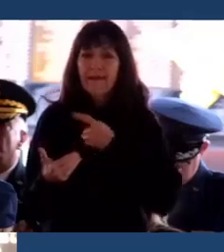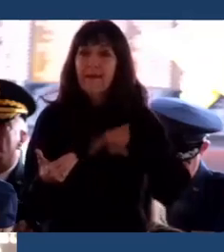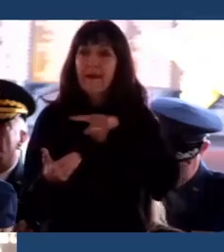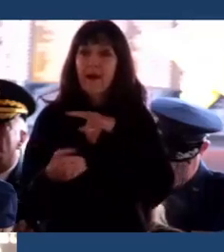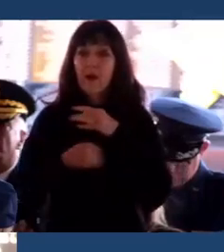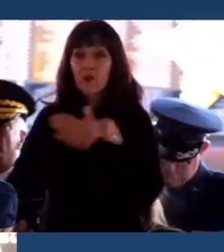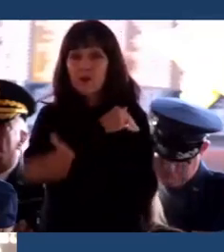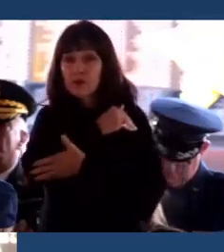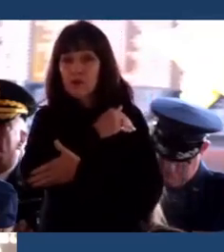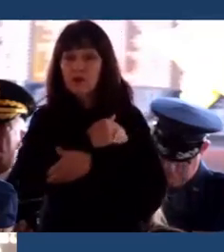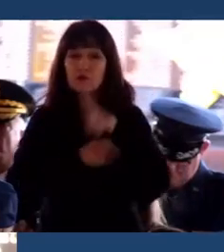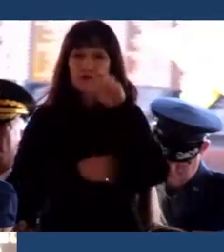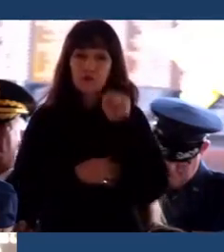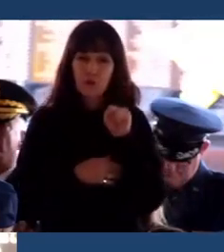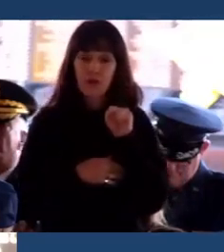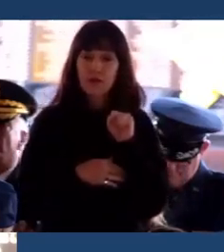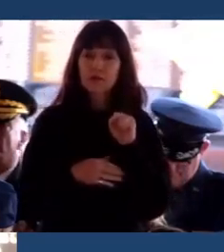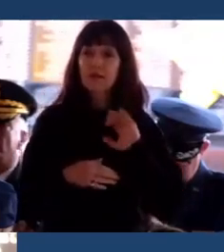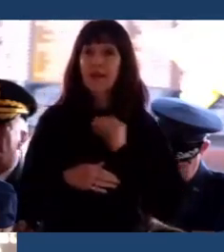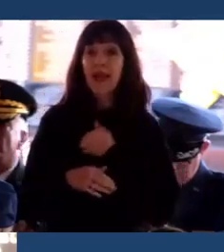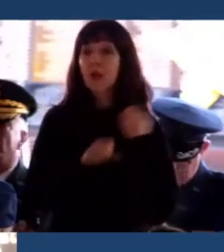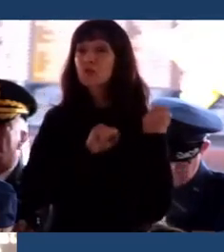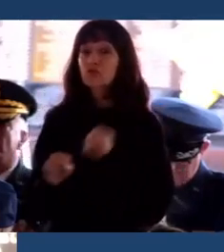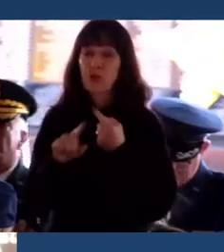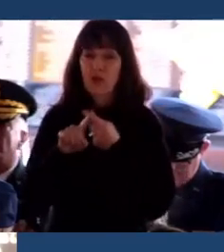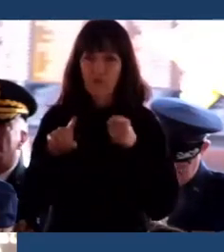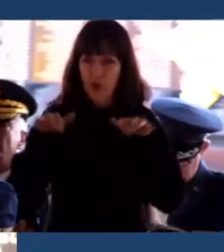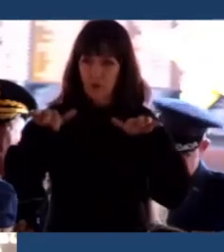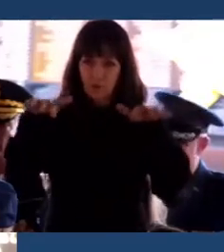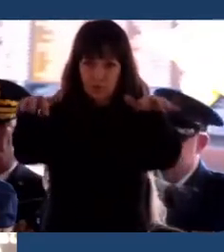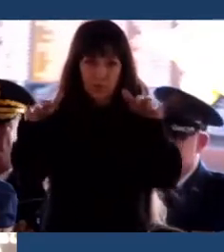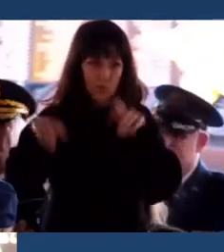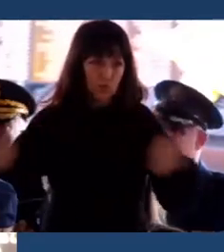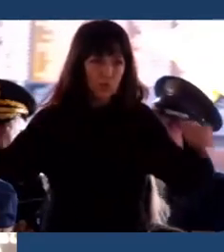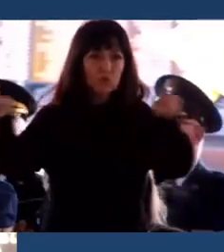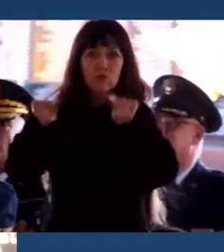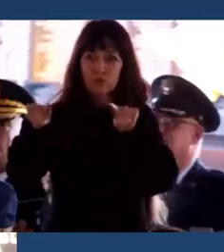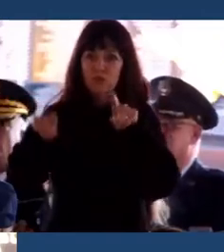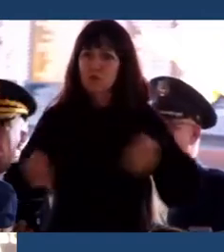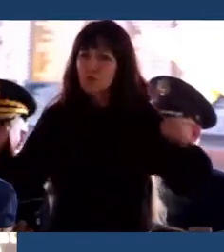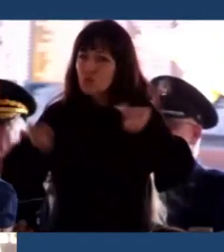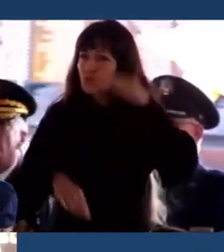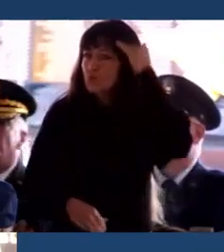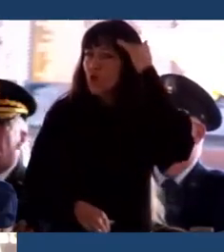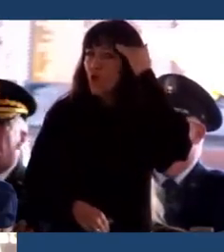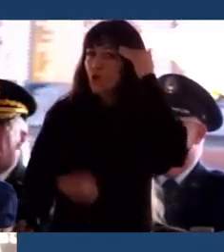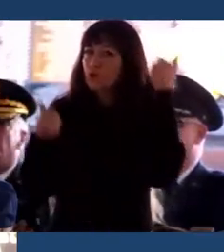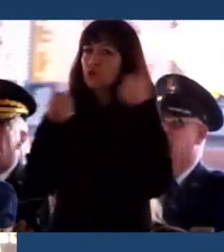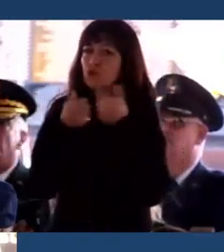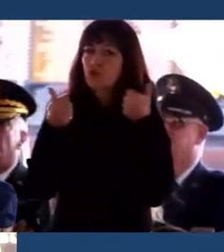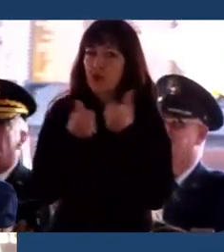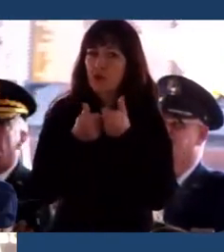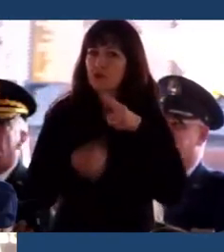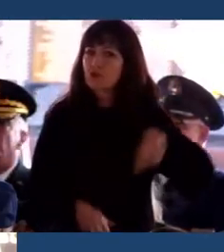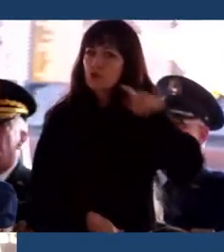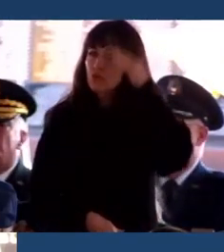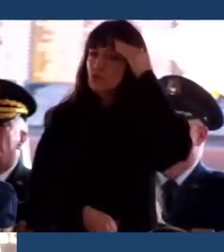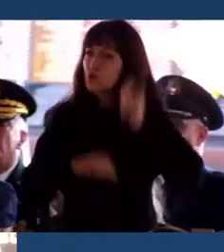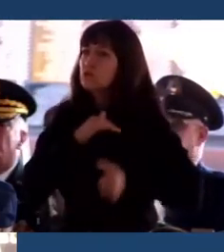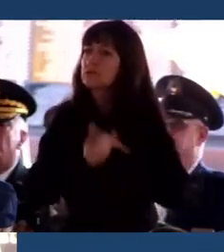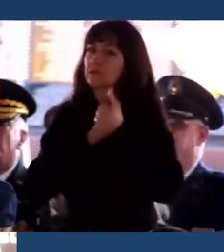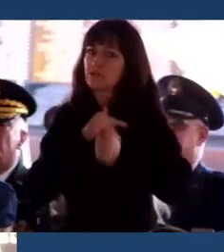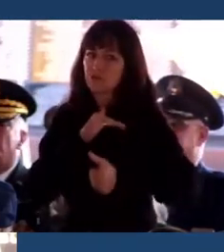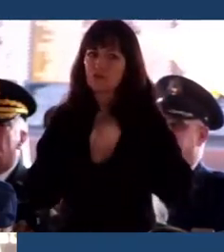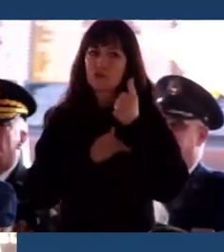citizens like yourself in the audience today. Americans who are aware of the challenges, aware of the danger we face